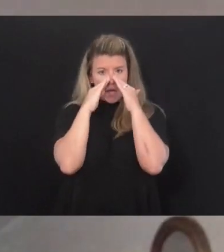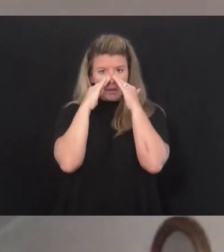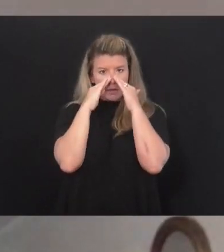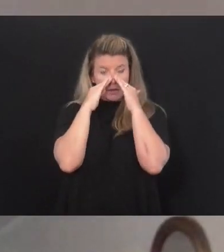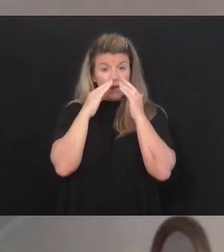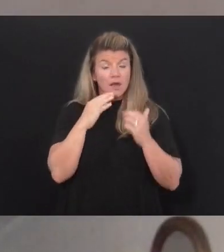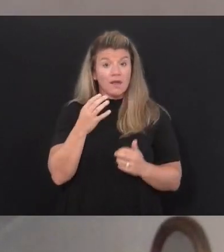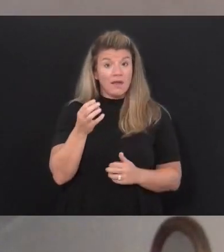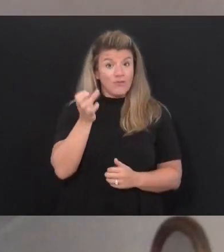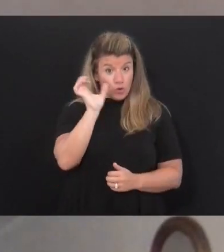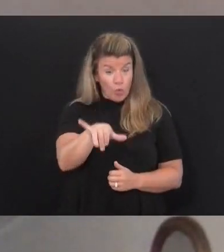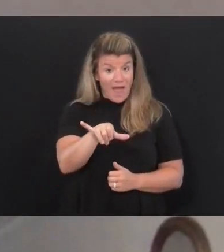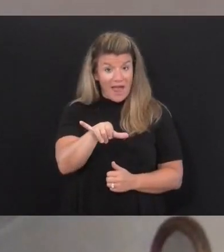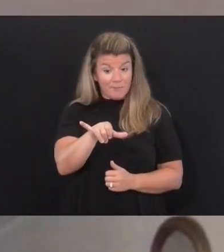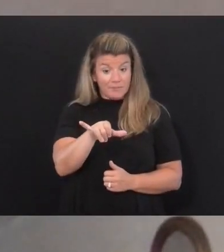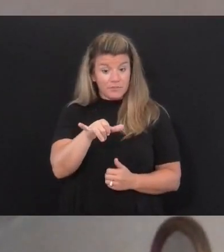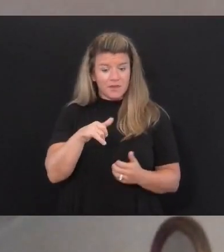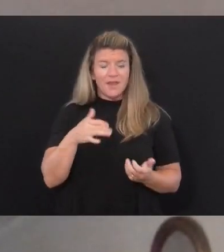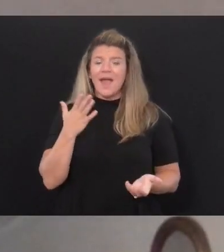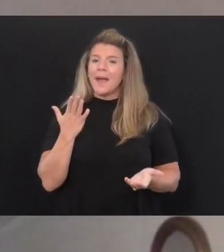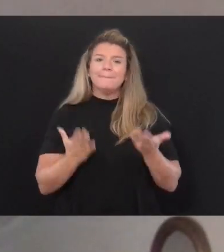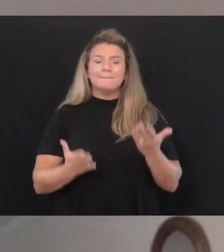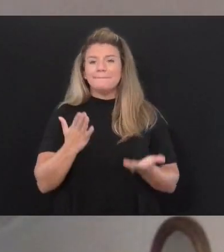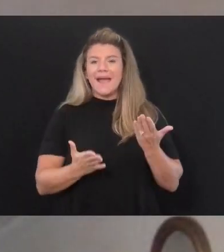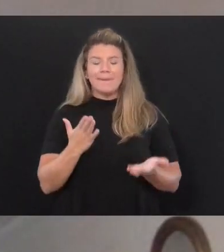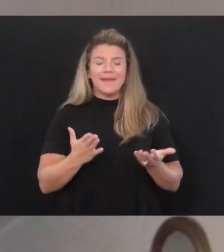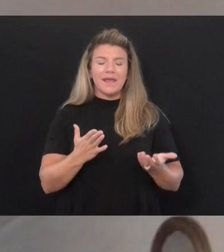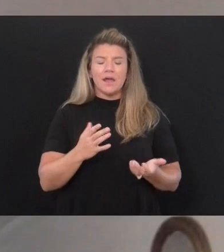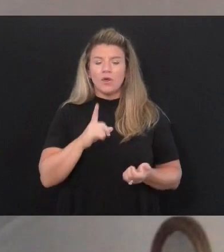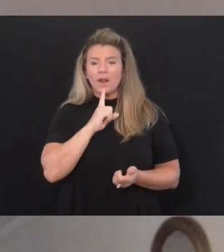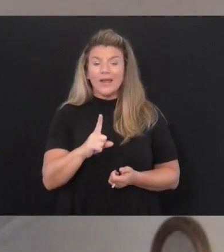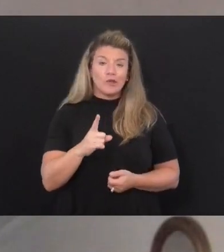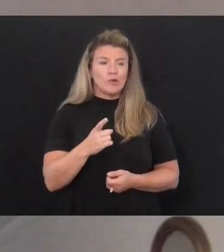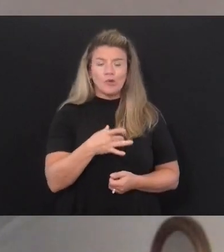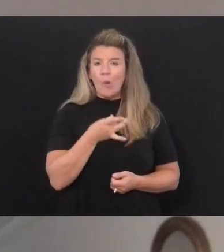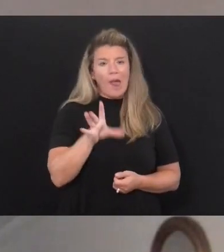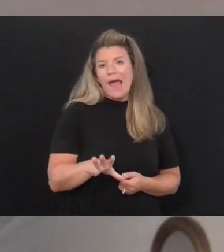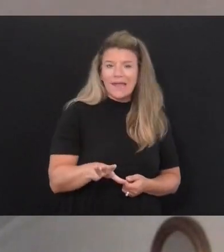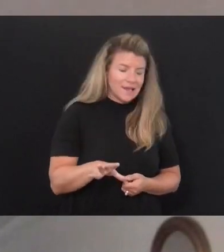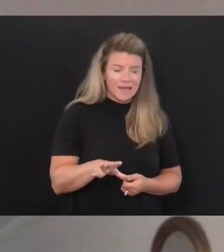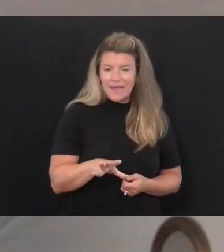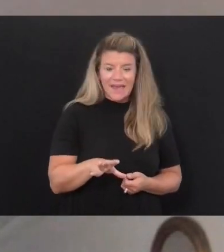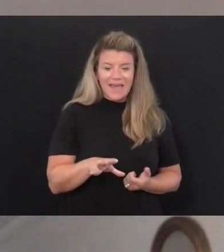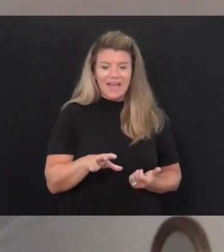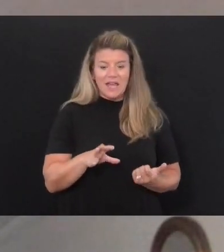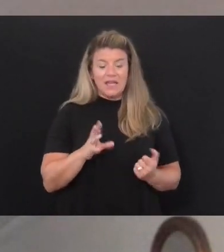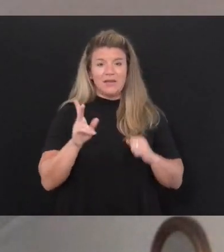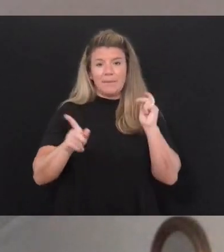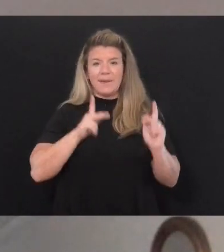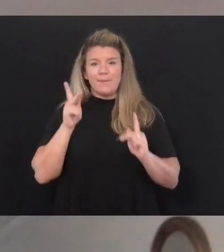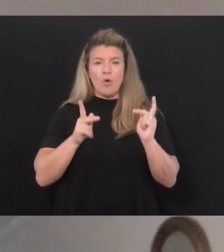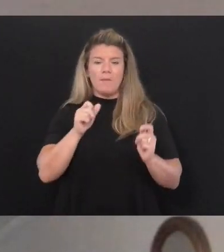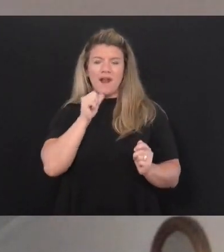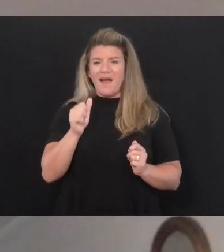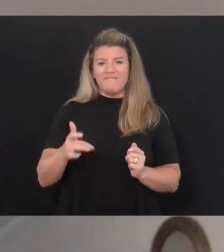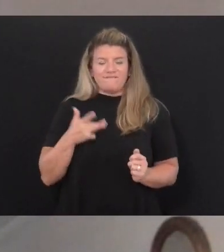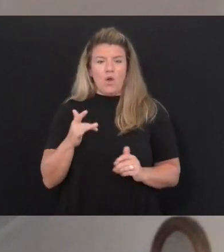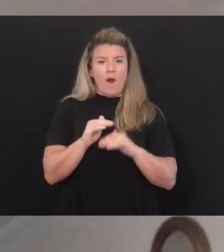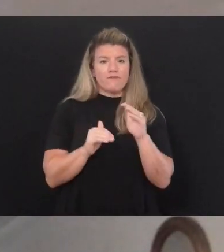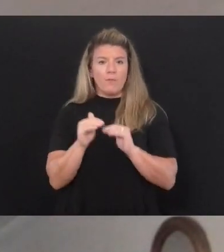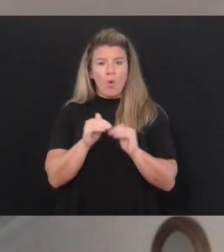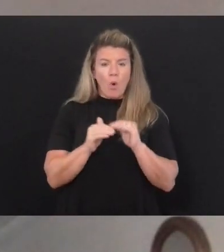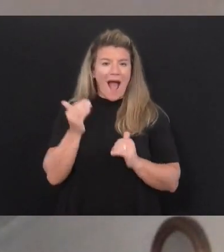either. I've already mentioned our RT number, and that number we're the second highest in the nation